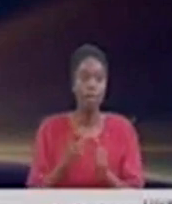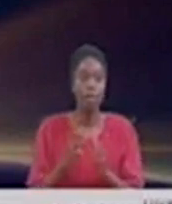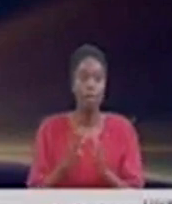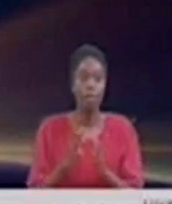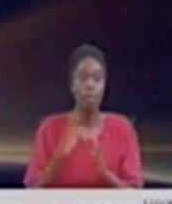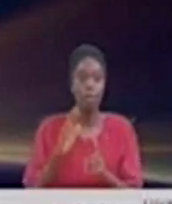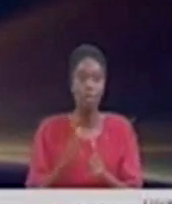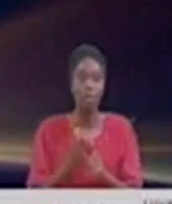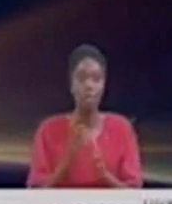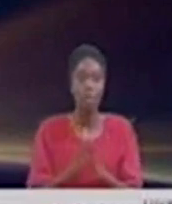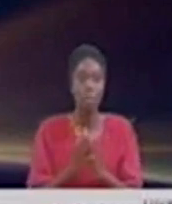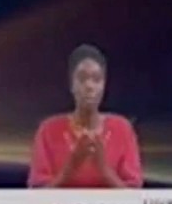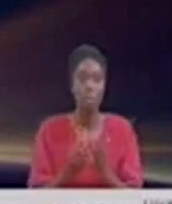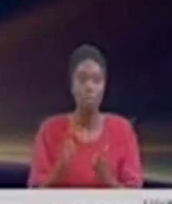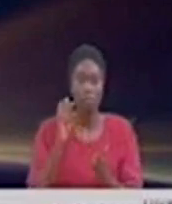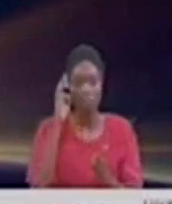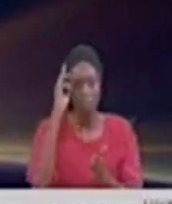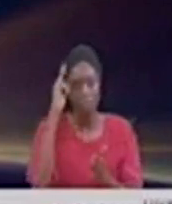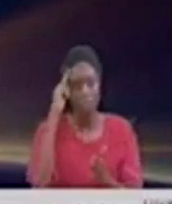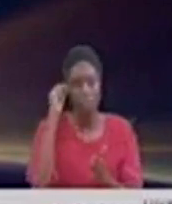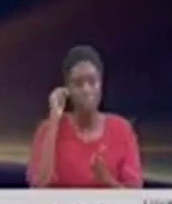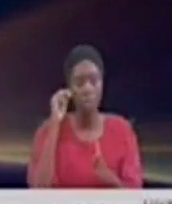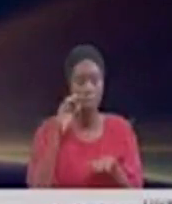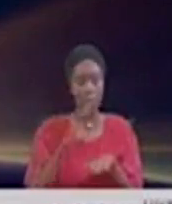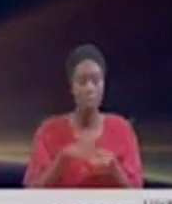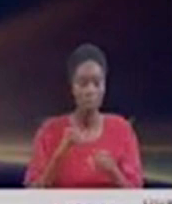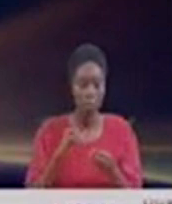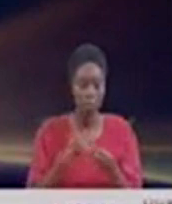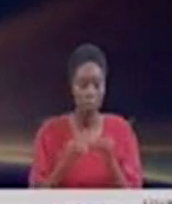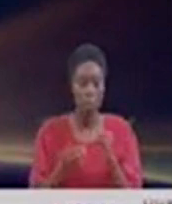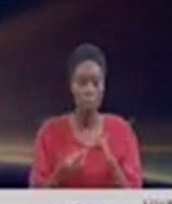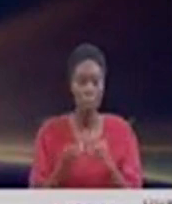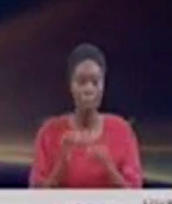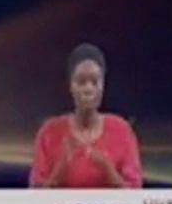Numbers. The fourth book of Moses, called Numbers.